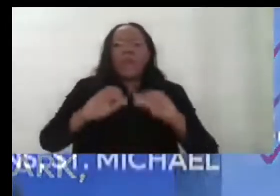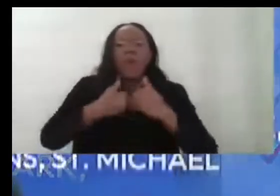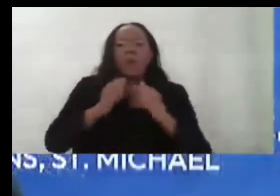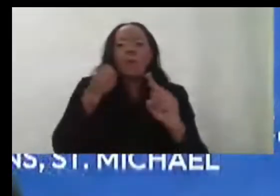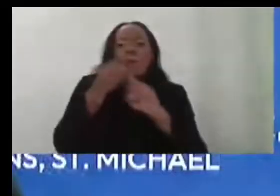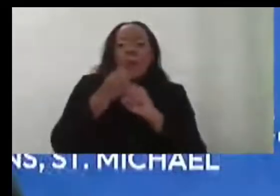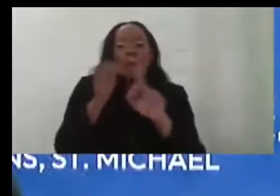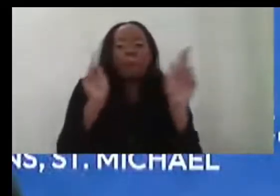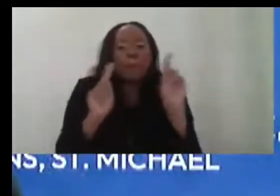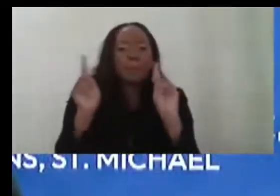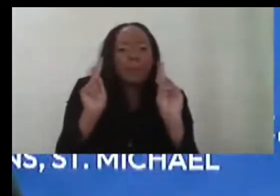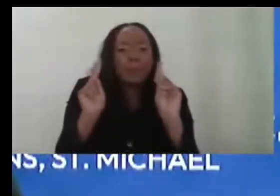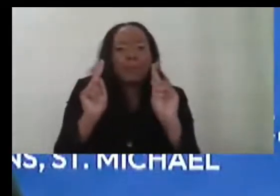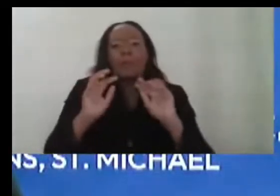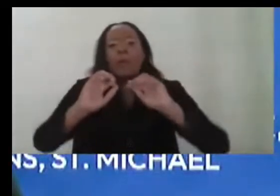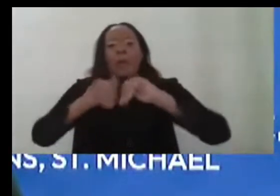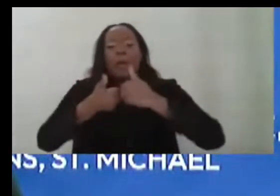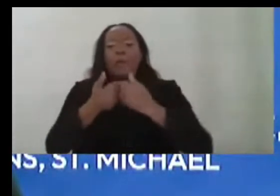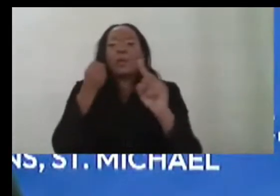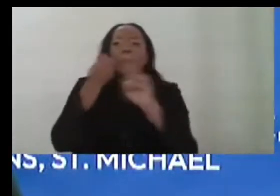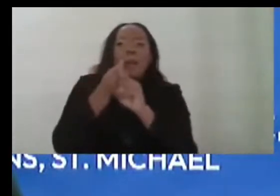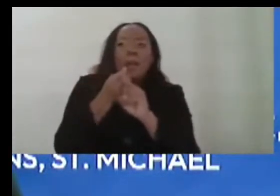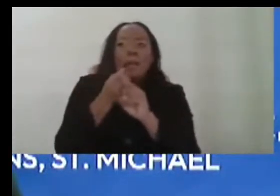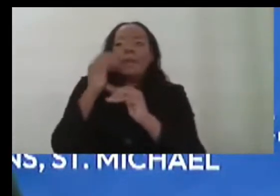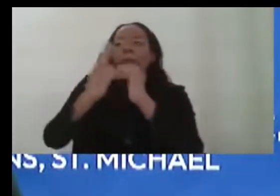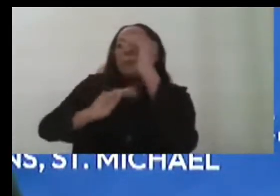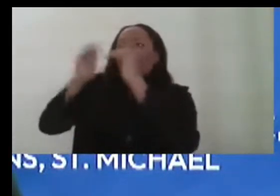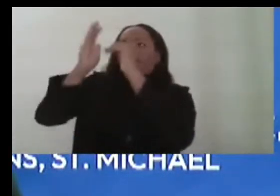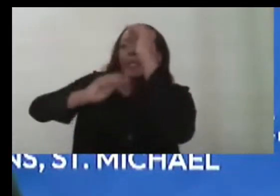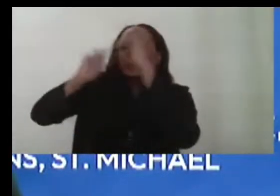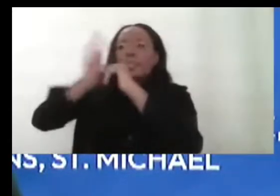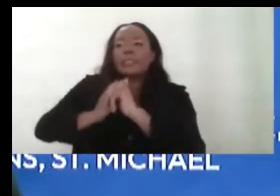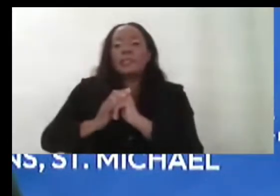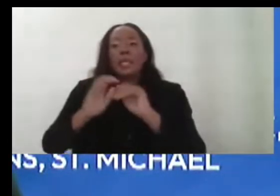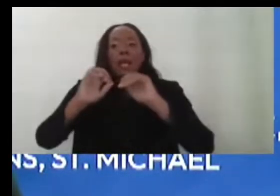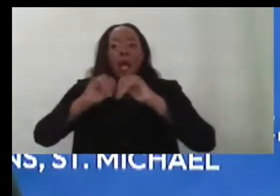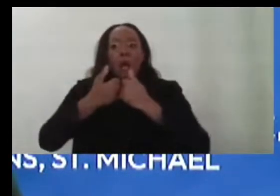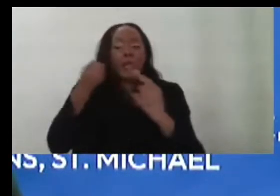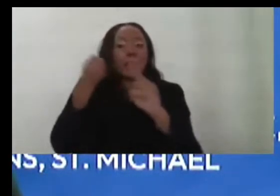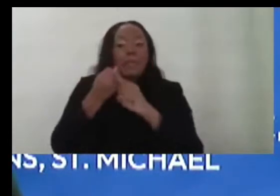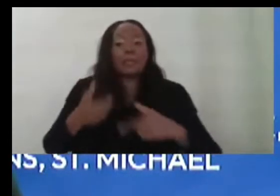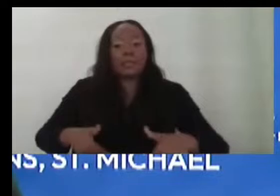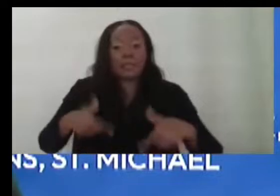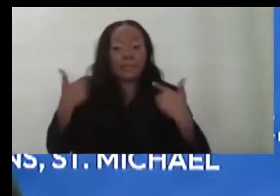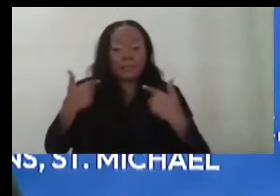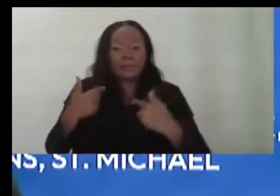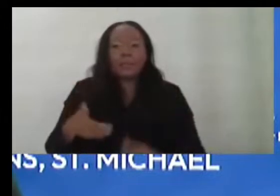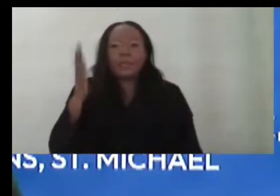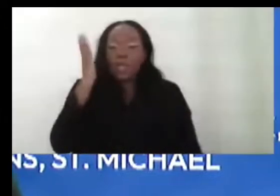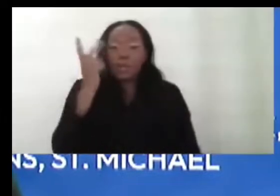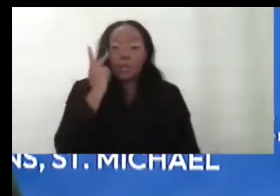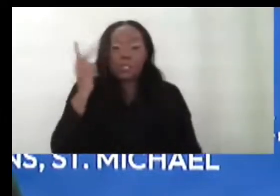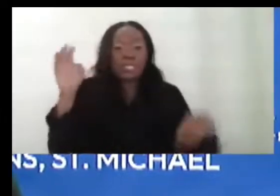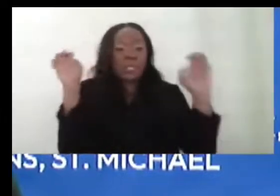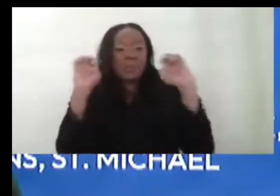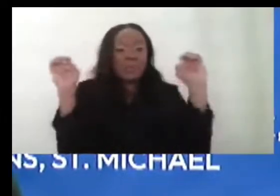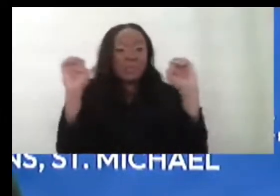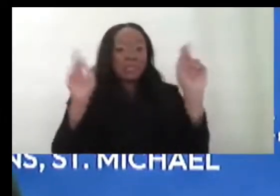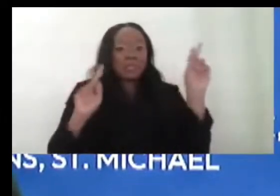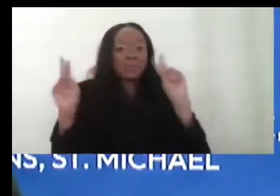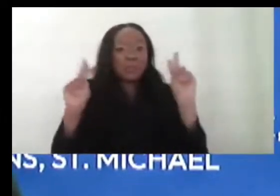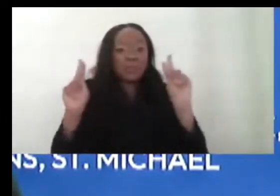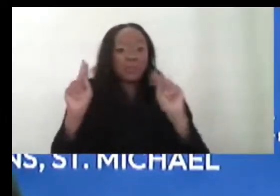systems. You may have or will continue to see agency personnel, such as those from the Ministry of People